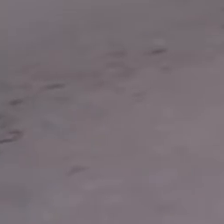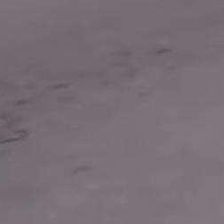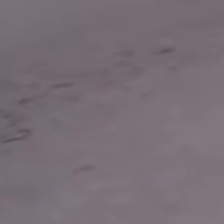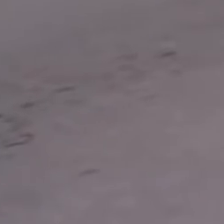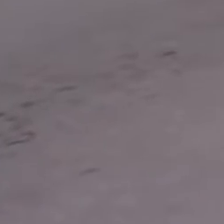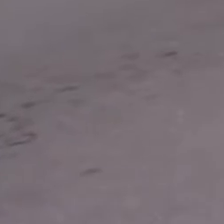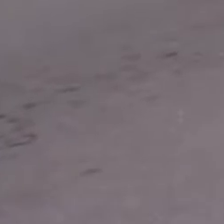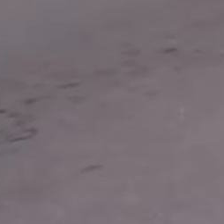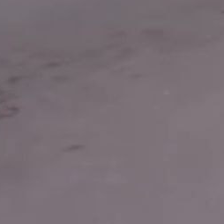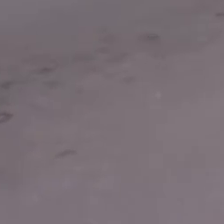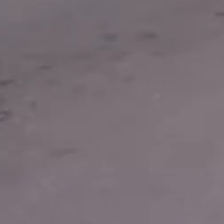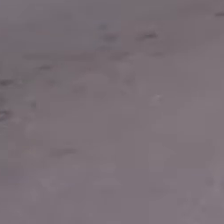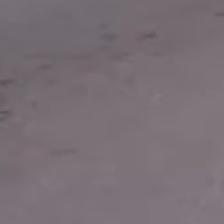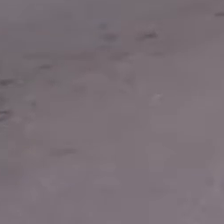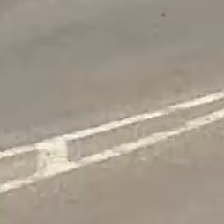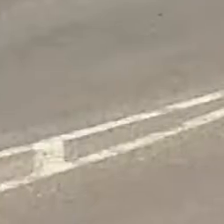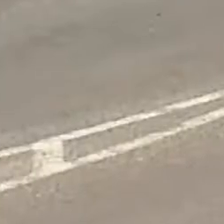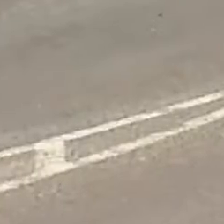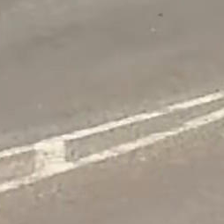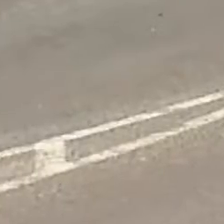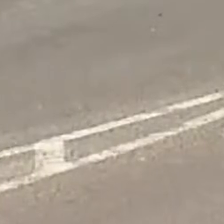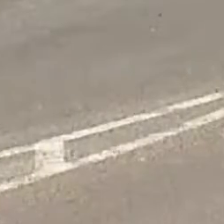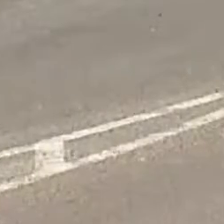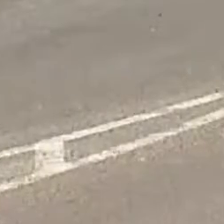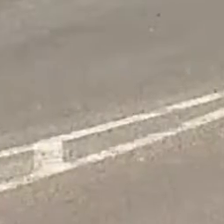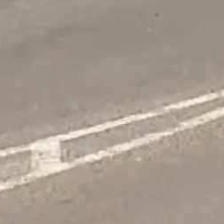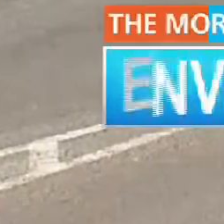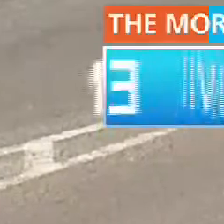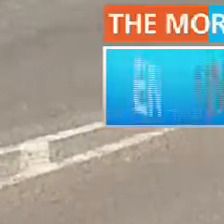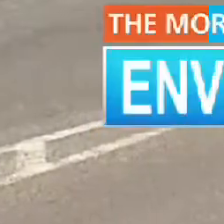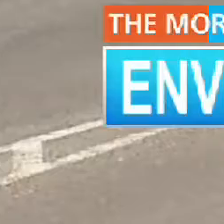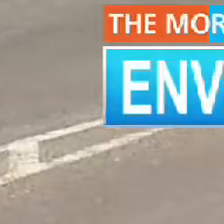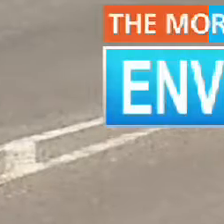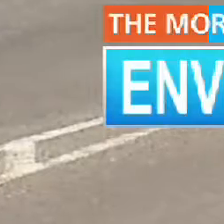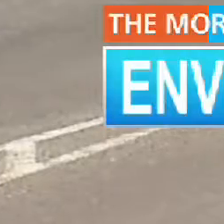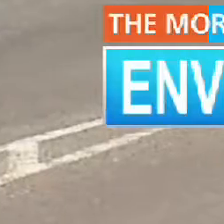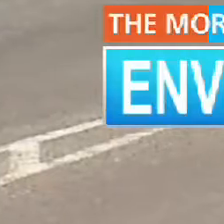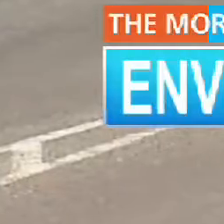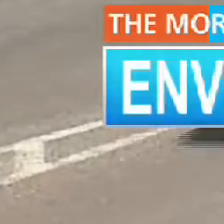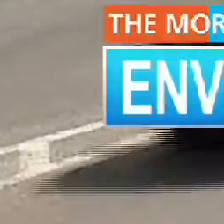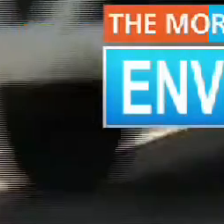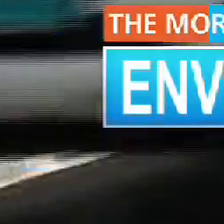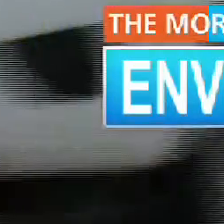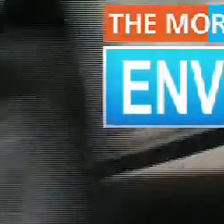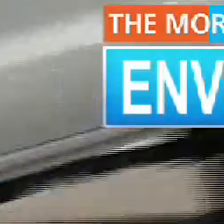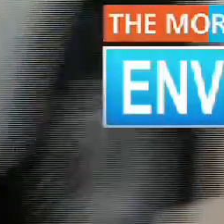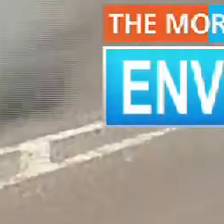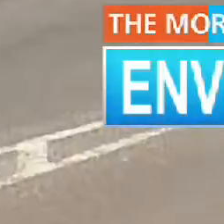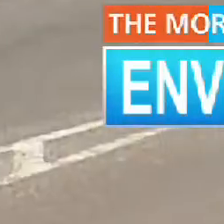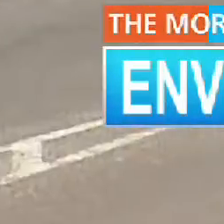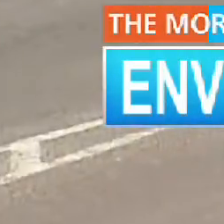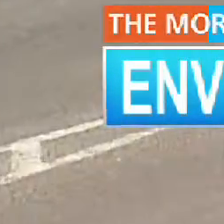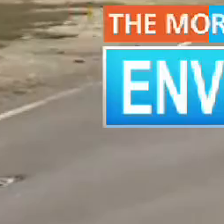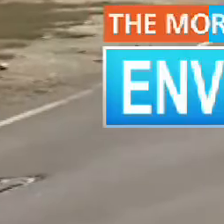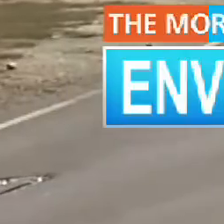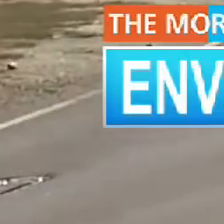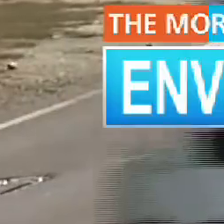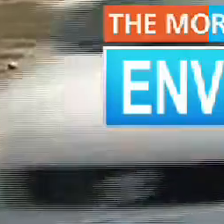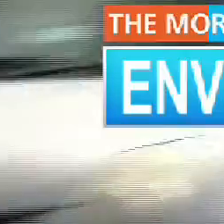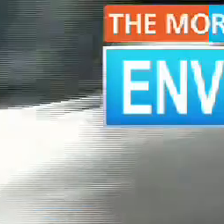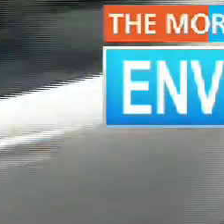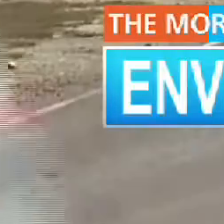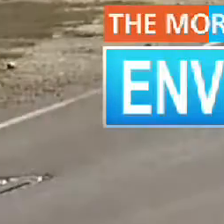A busy few months for the Department of Environmental Health Services as a result of the pandemic. Environment and Housing Minister, the Honorable Ramon